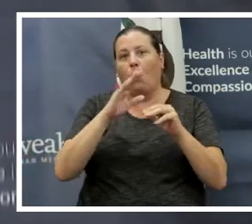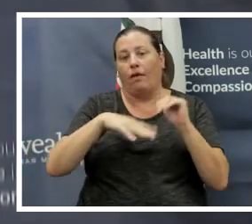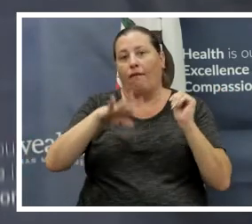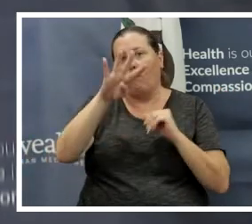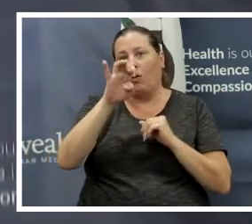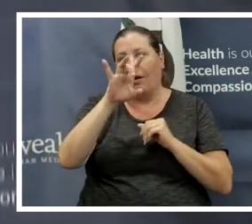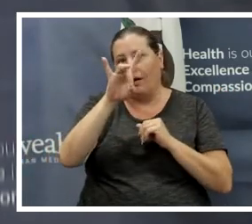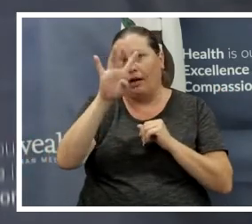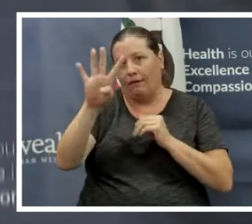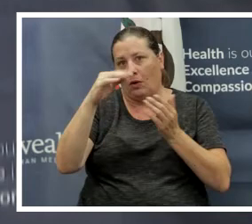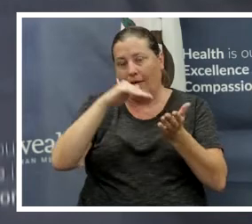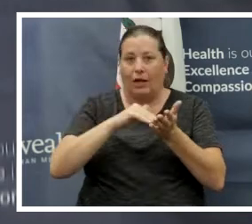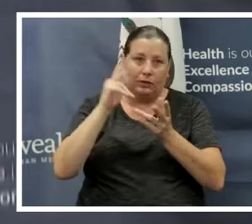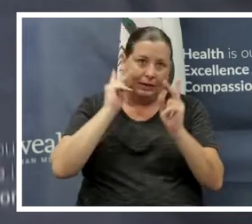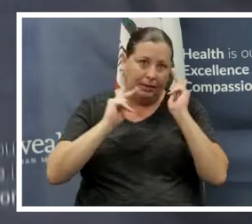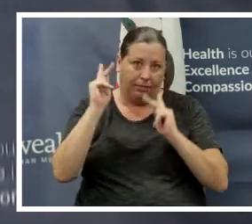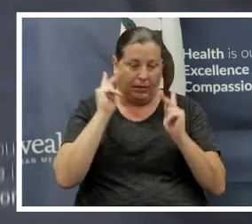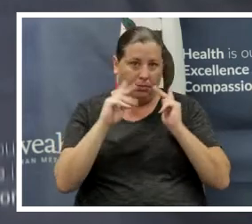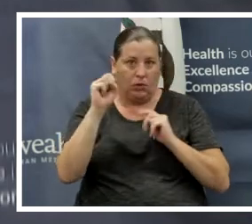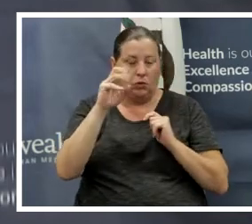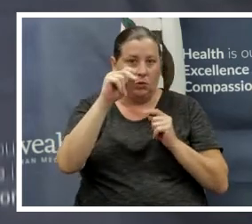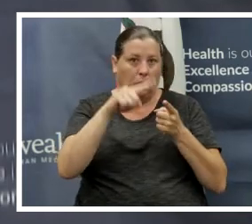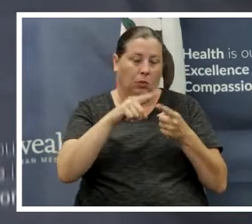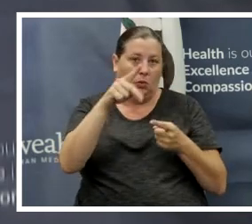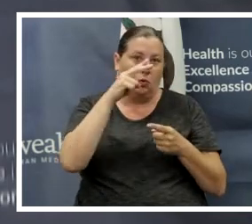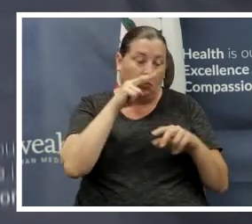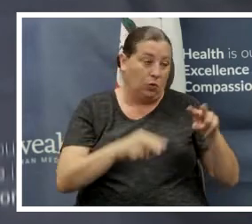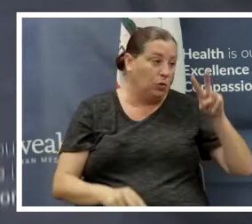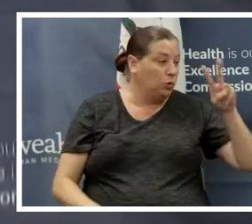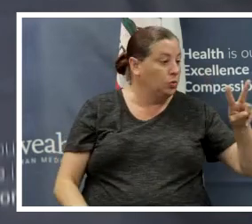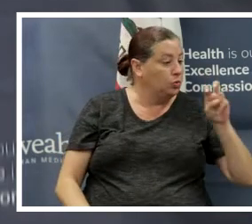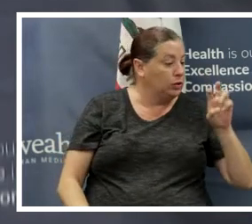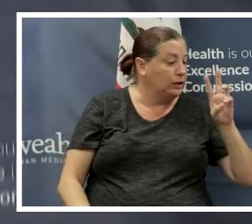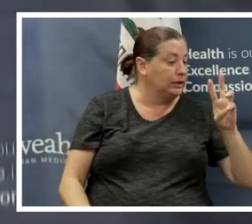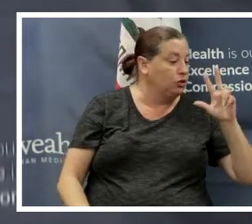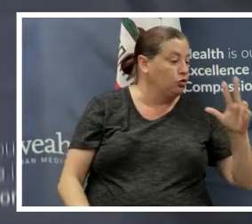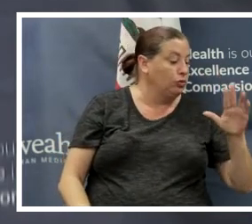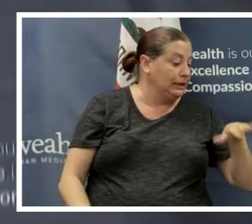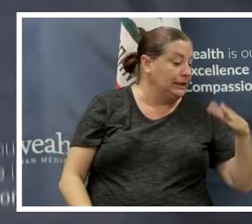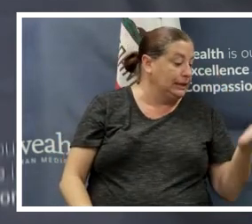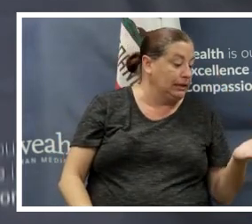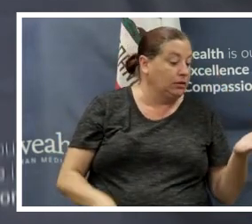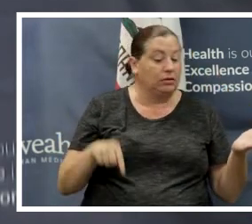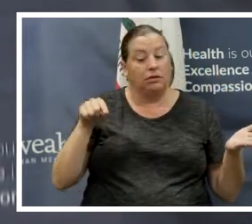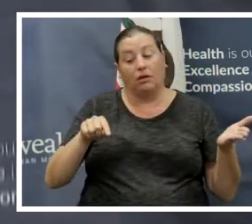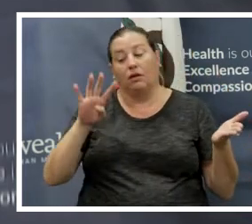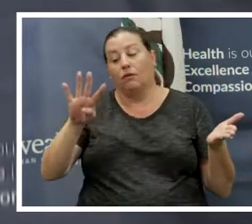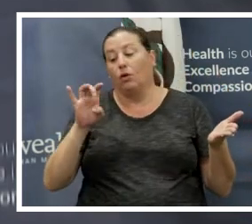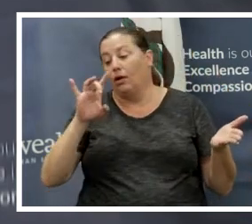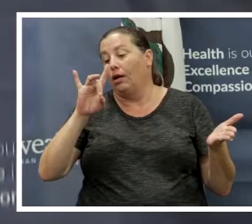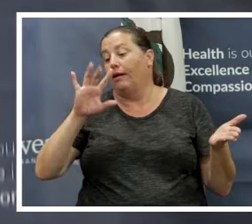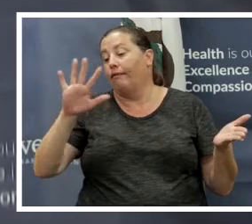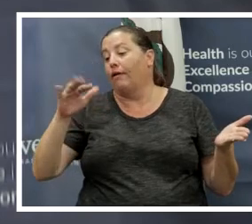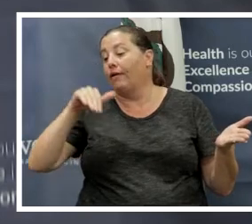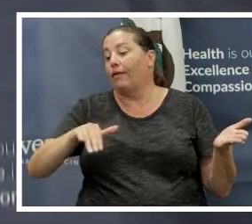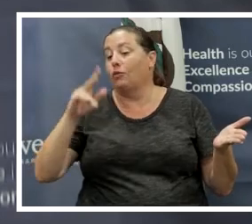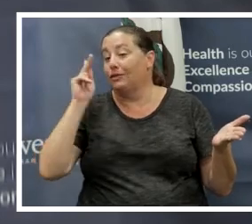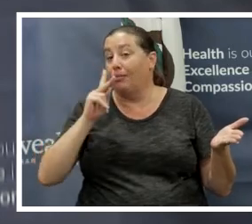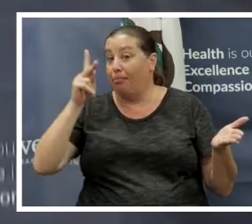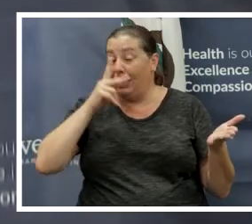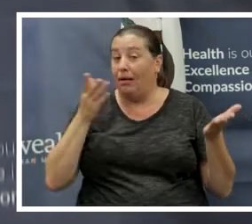people. So when you look at 263 deaths and 484,000 people, that